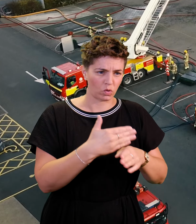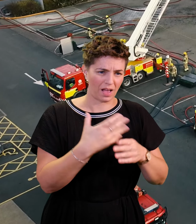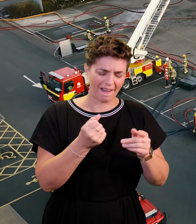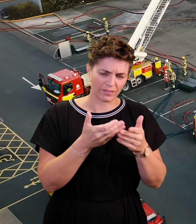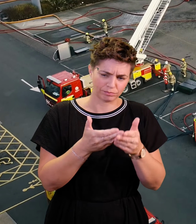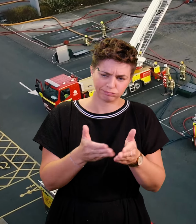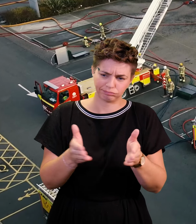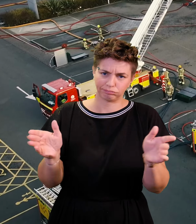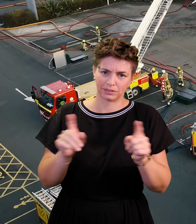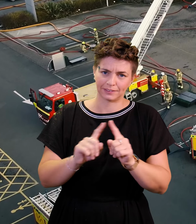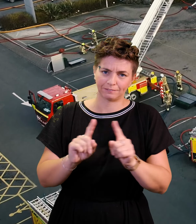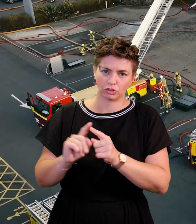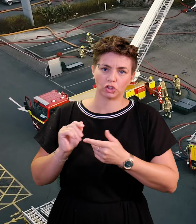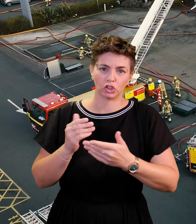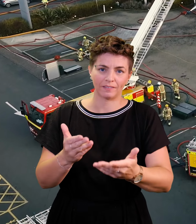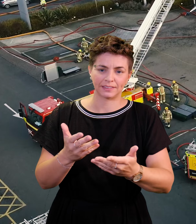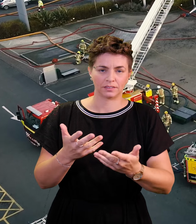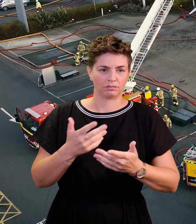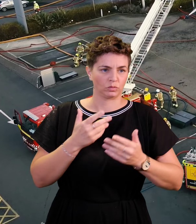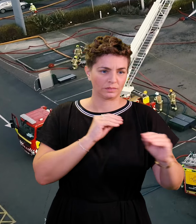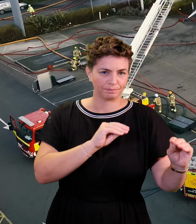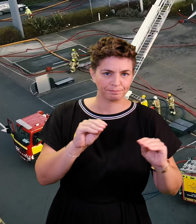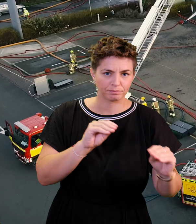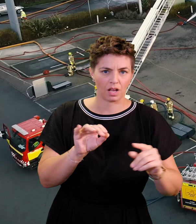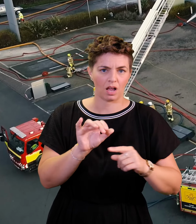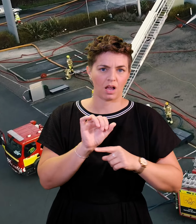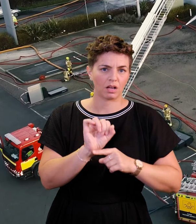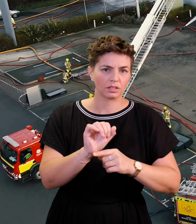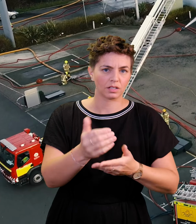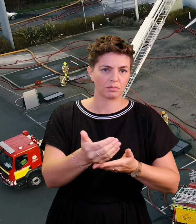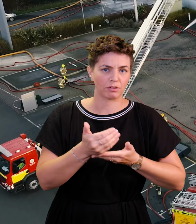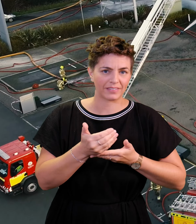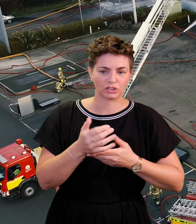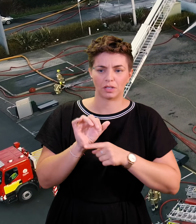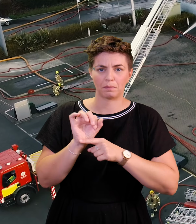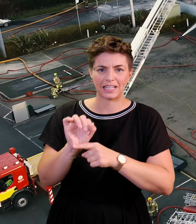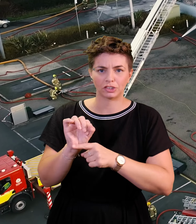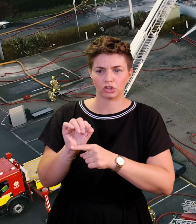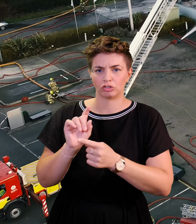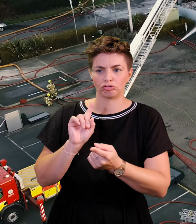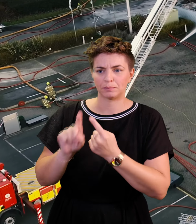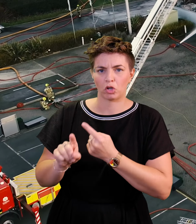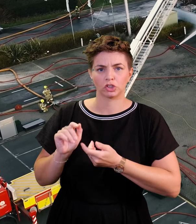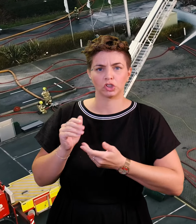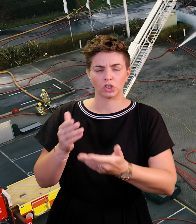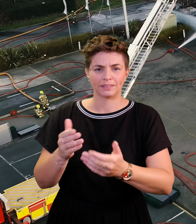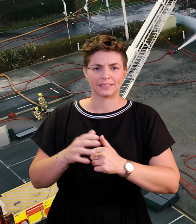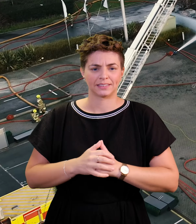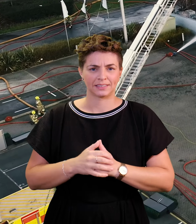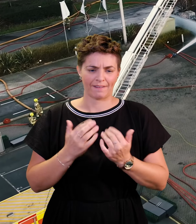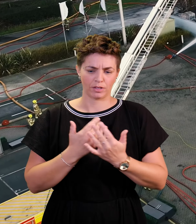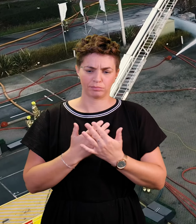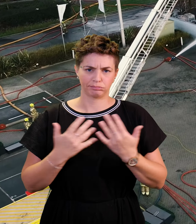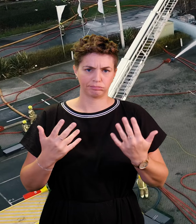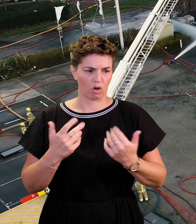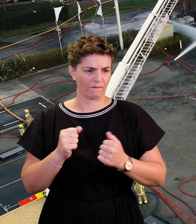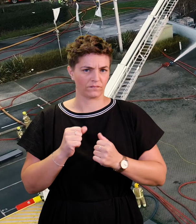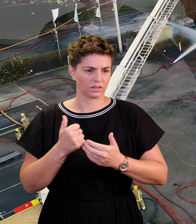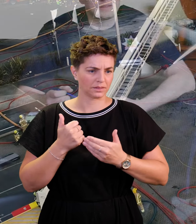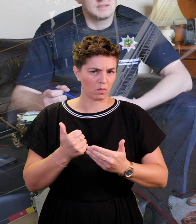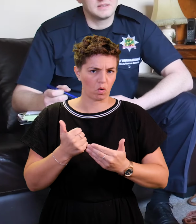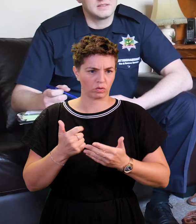We deliver services through our prevention, protection and response services, and they are suitably supported by all our support